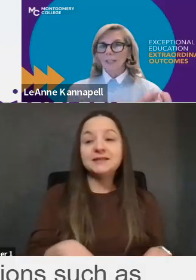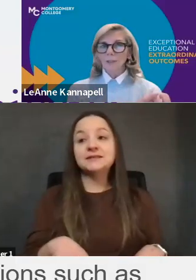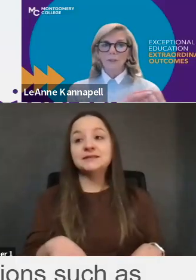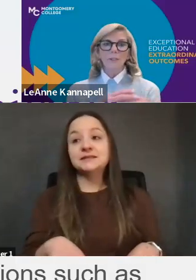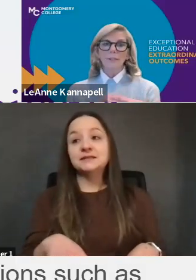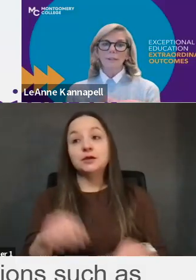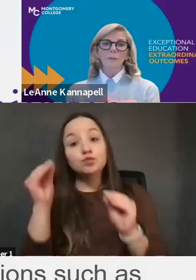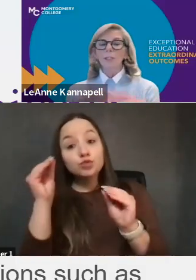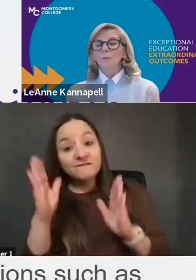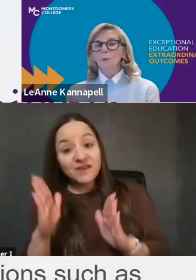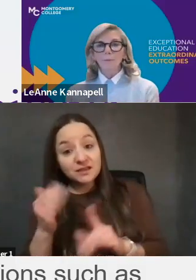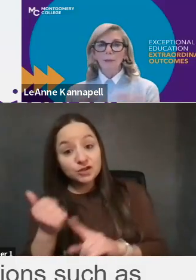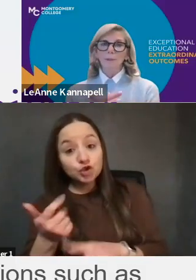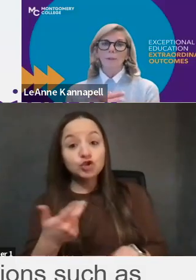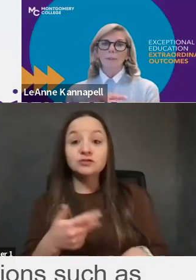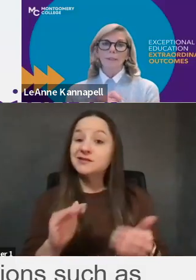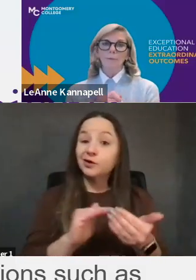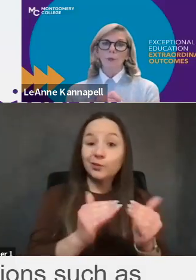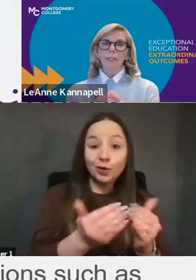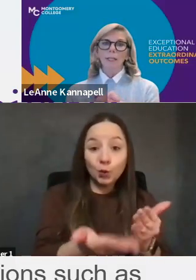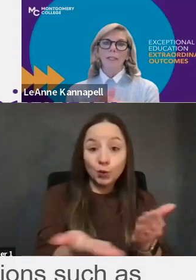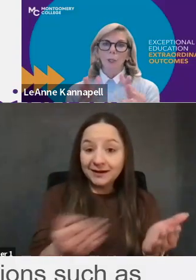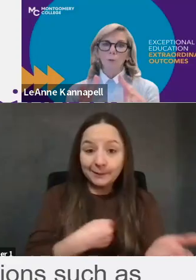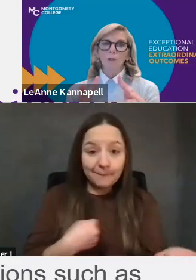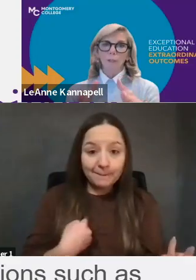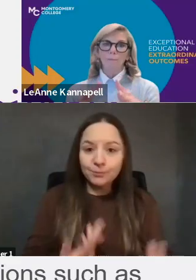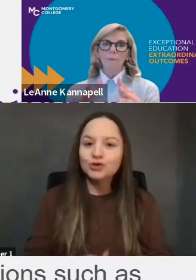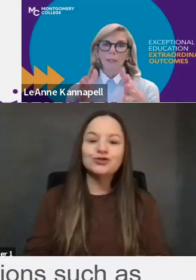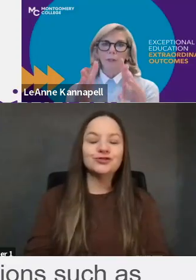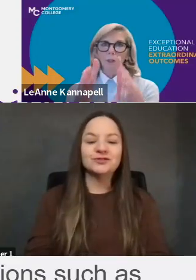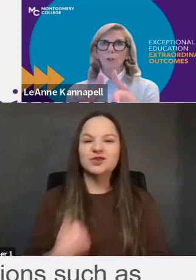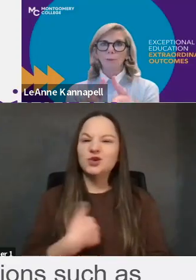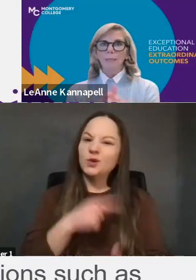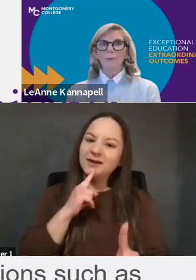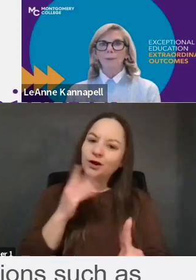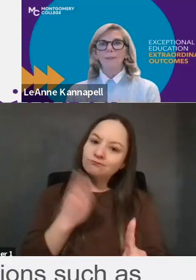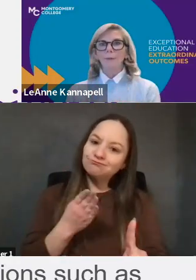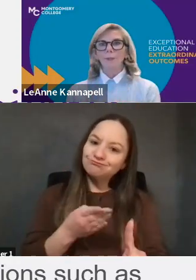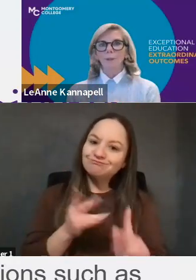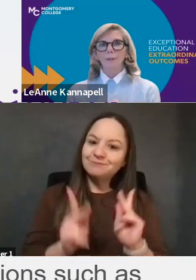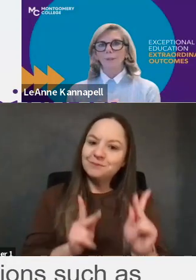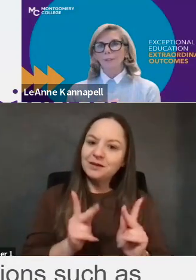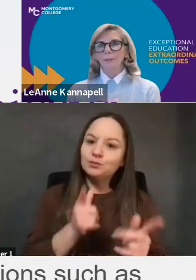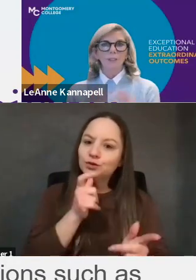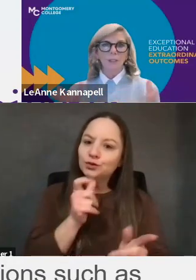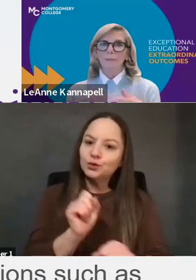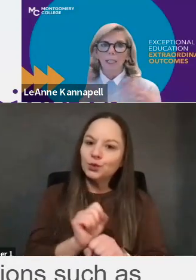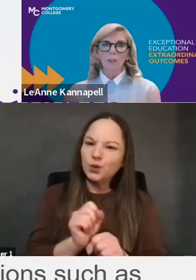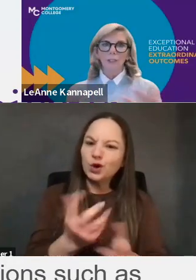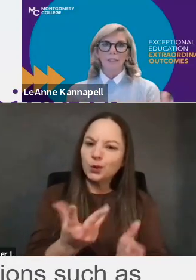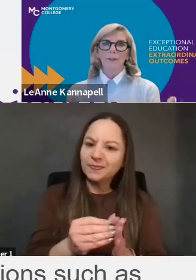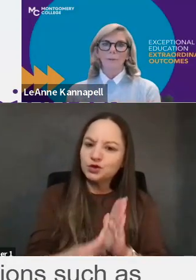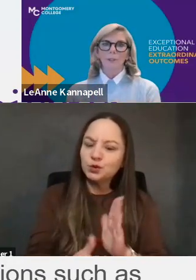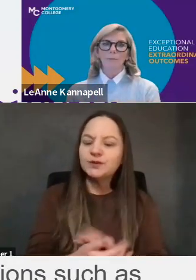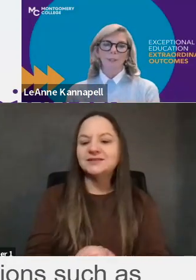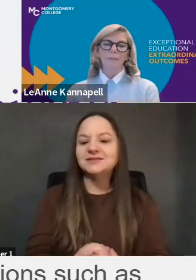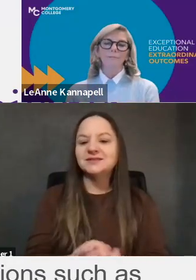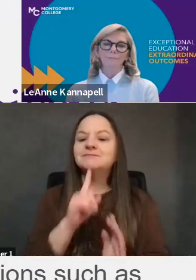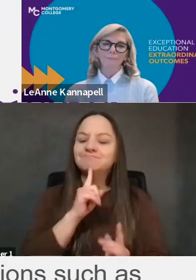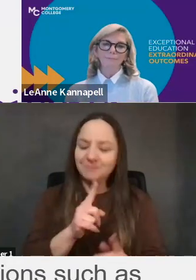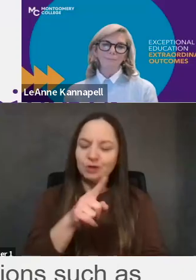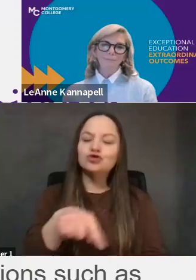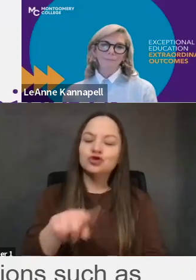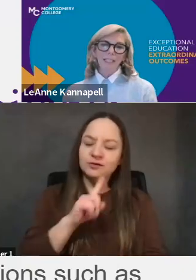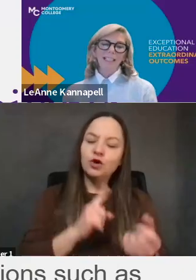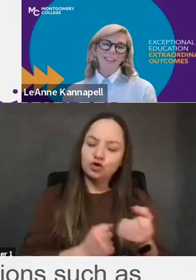the professors, for the community members. We're kind of the go-to people that work with our students, just to make sure that they are